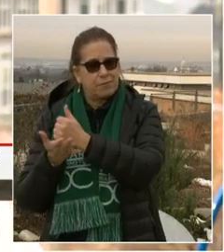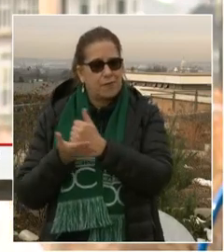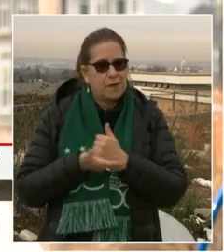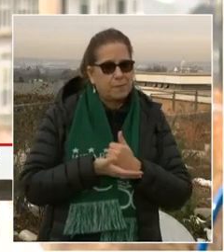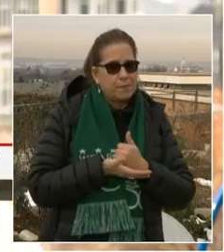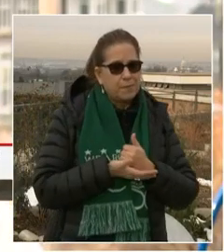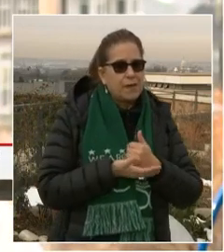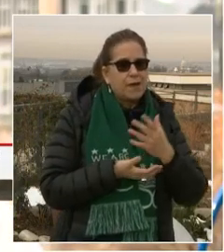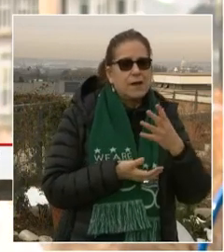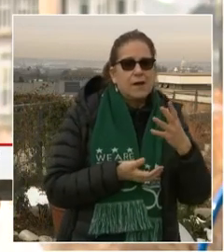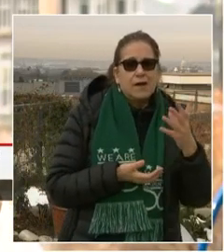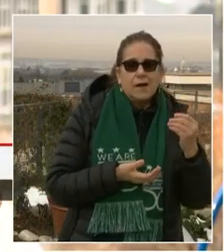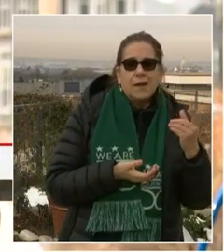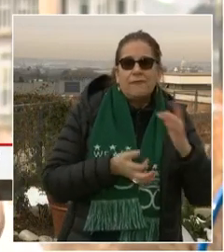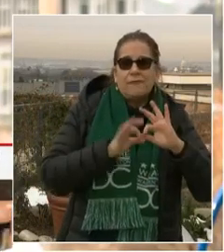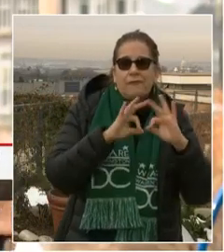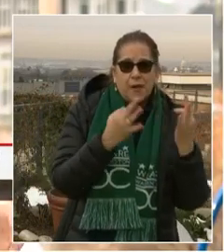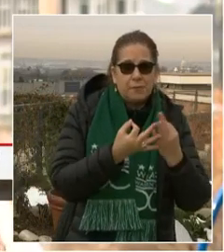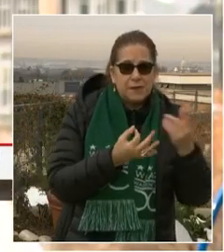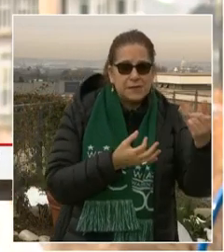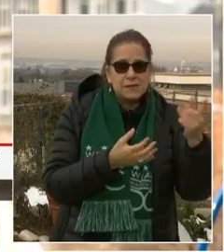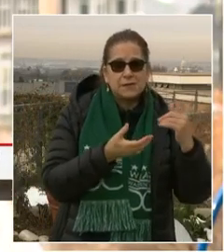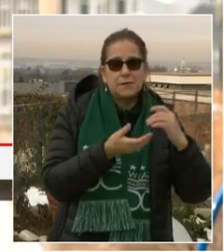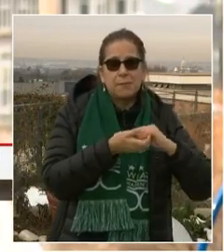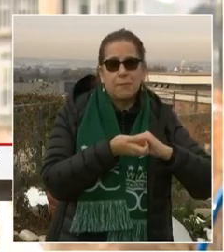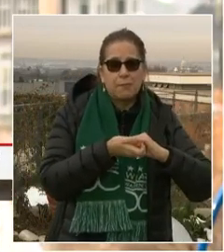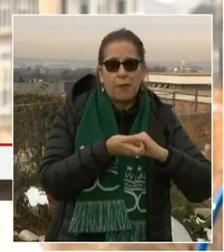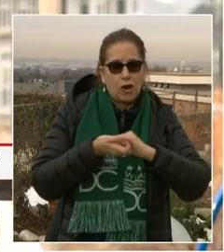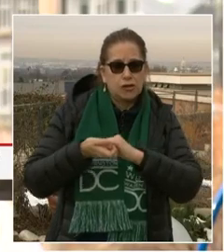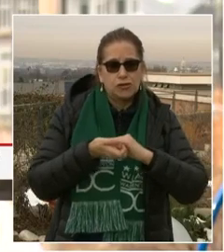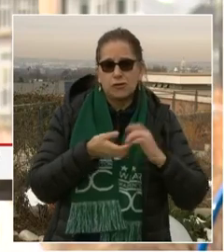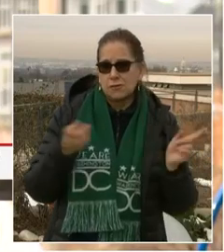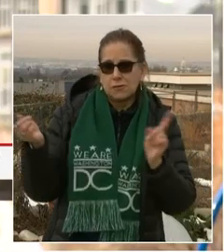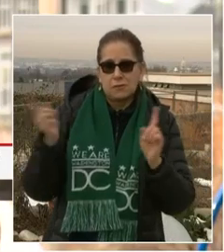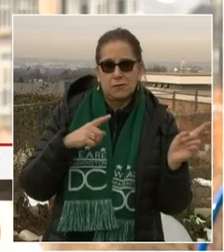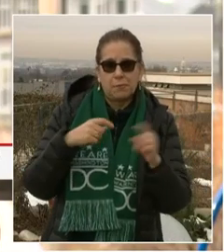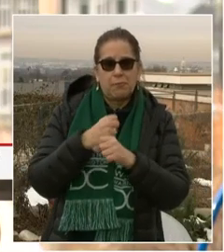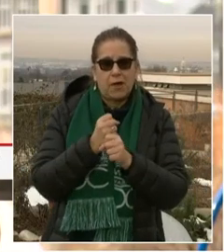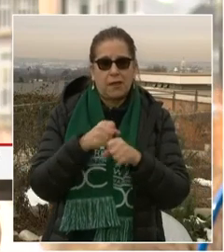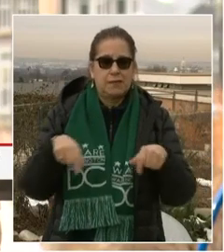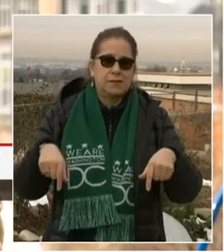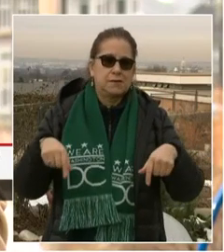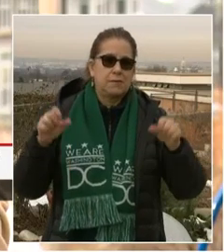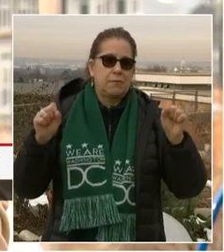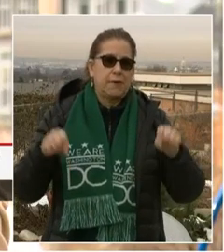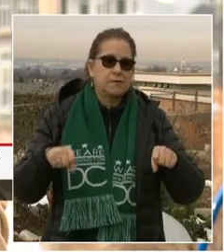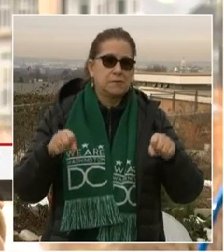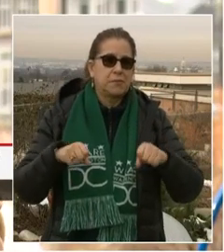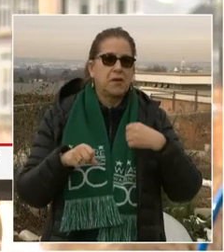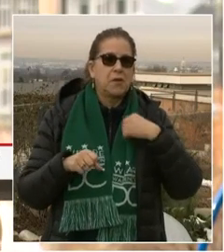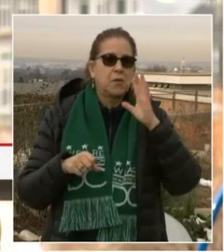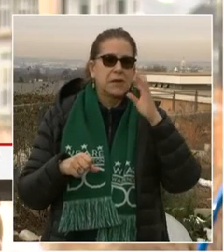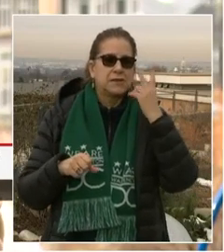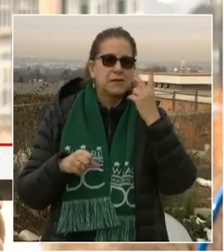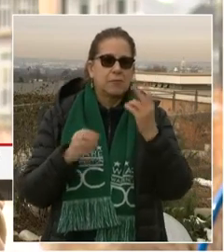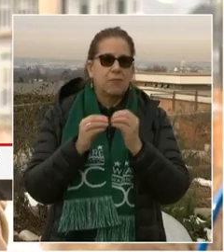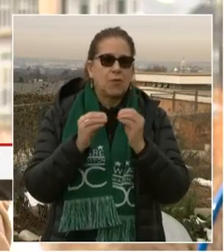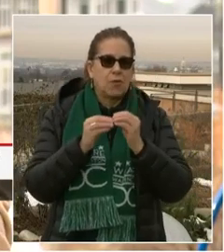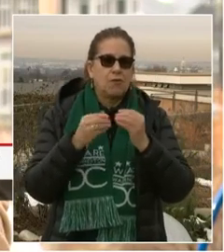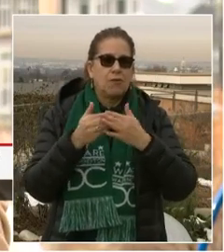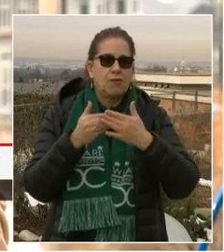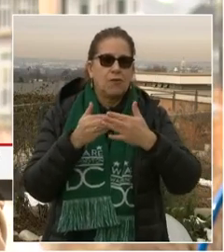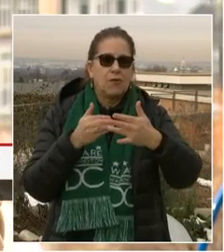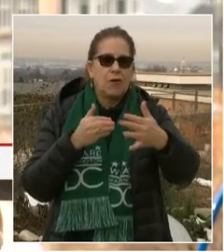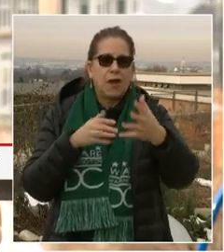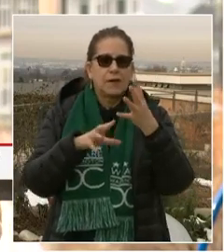make a deep and meaningful impact in the lives of children and families in our community and take one step closer